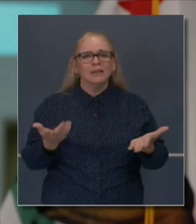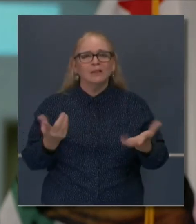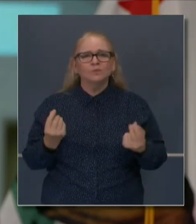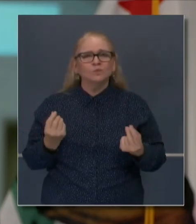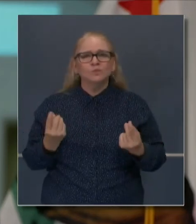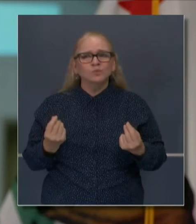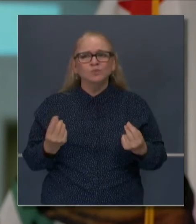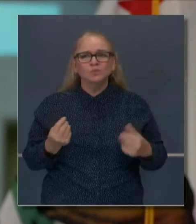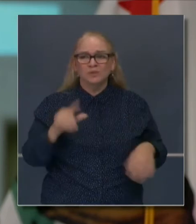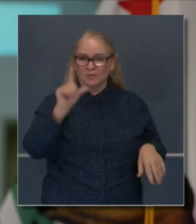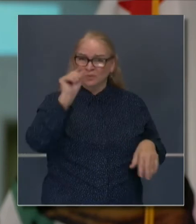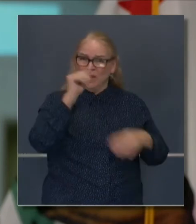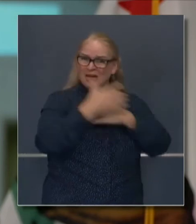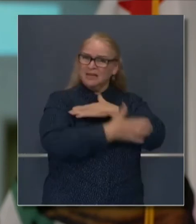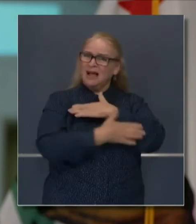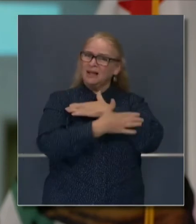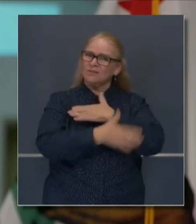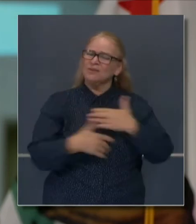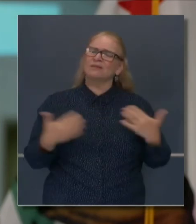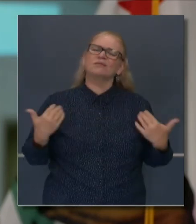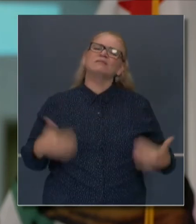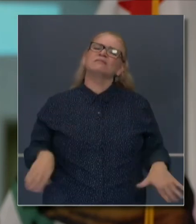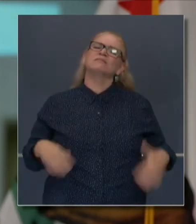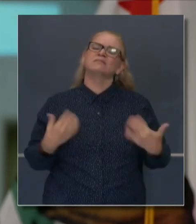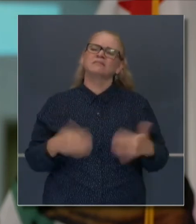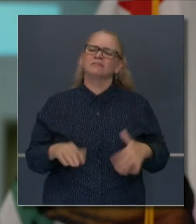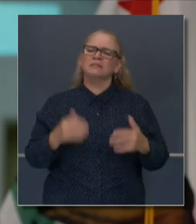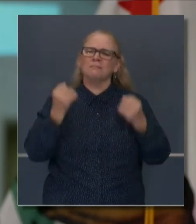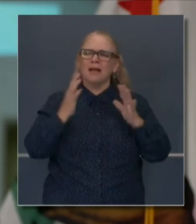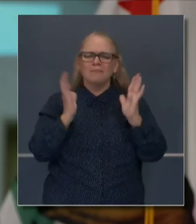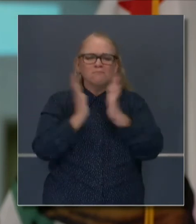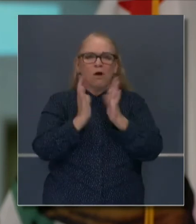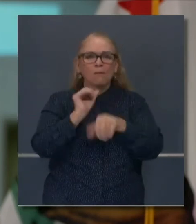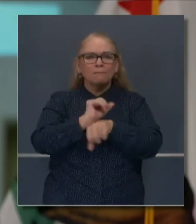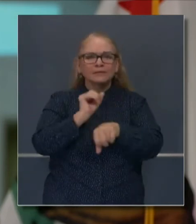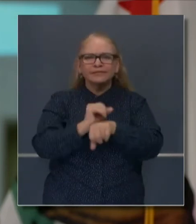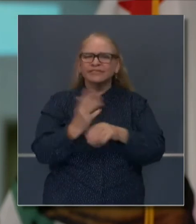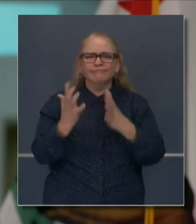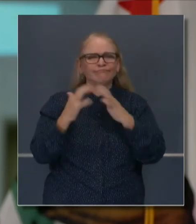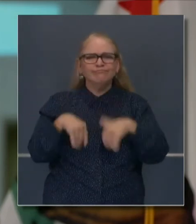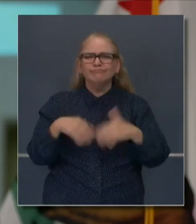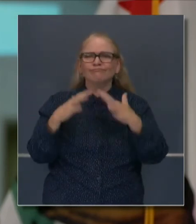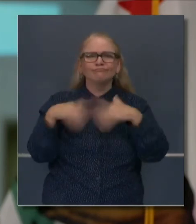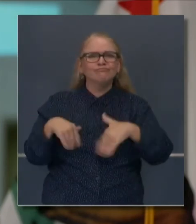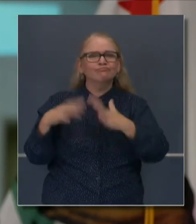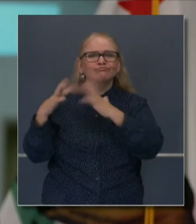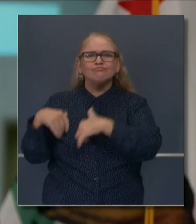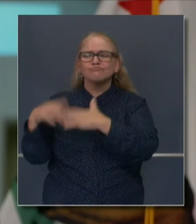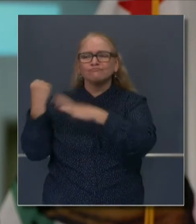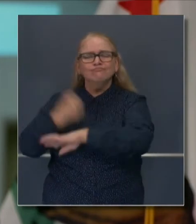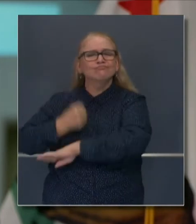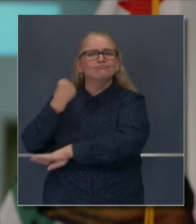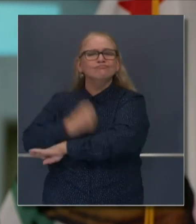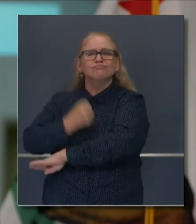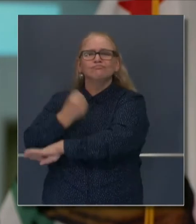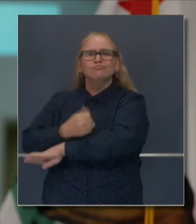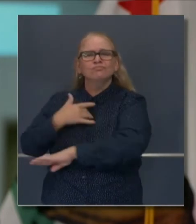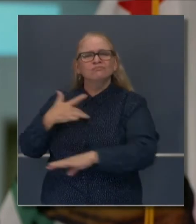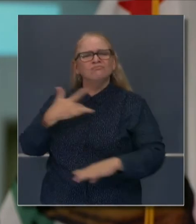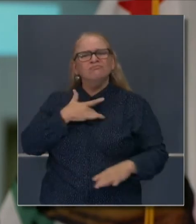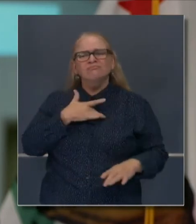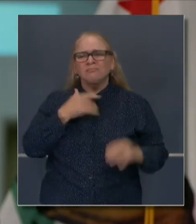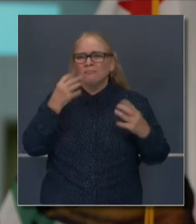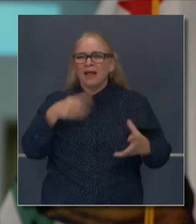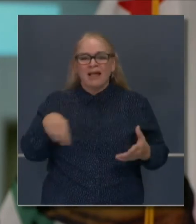County, where we've got a tremendous amount of small businesses that have just completely disappeared, and there's no likelihood of them ever coming back. And